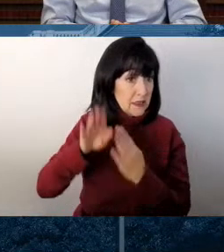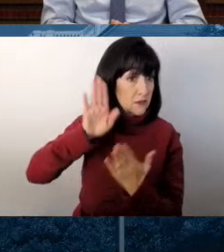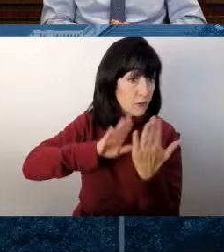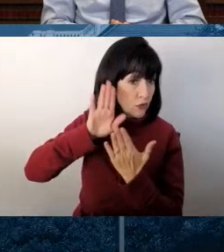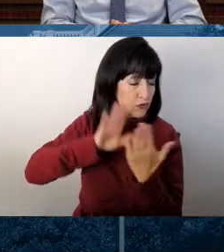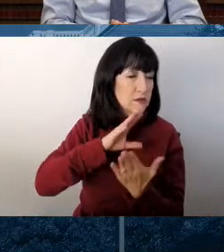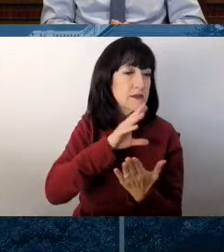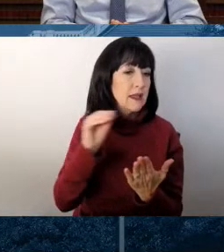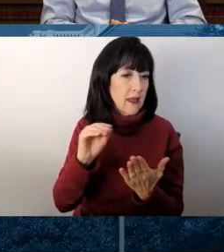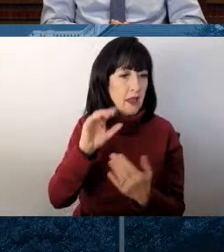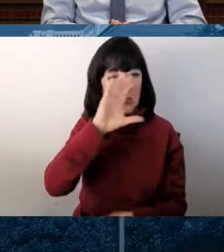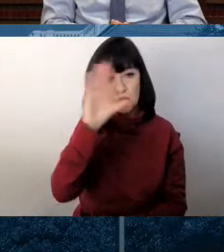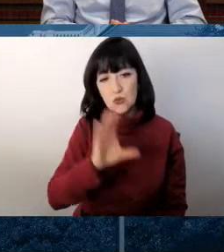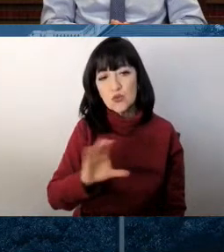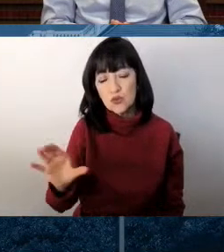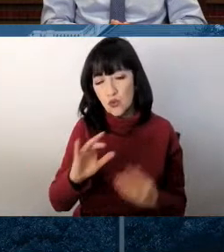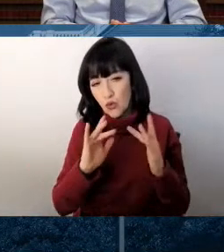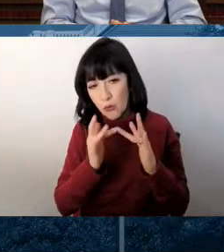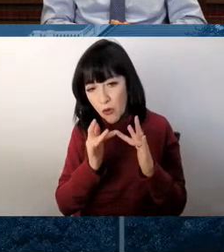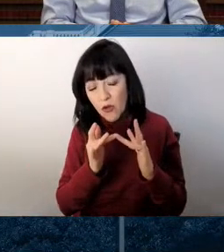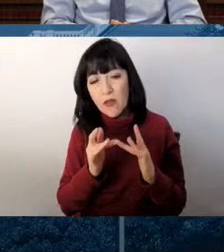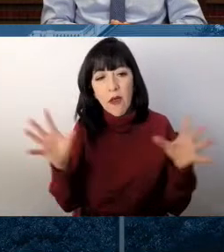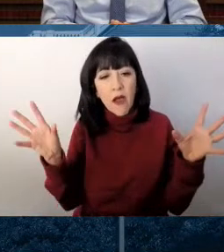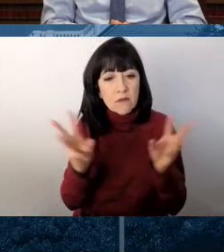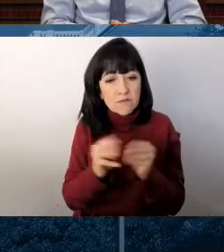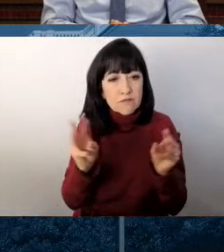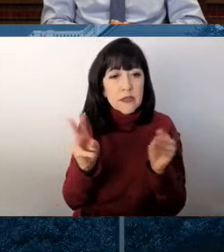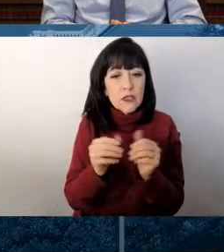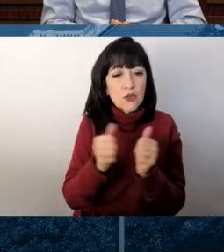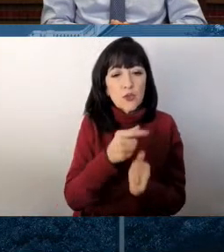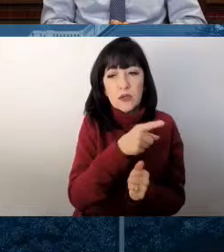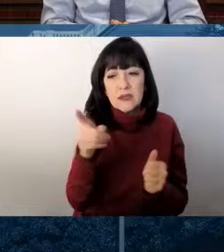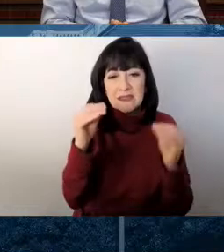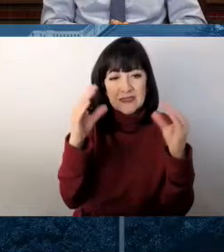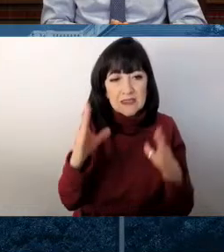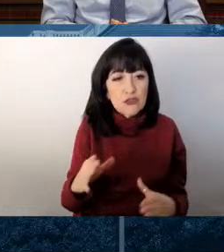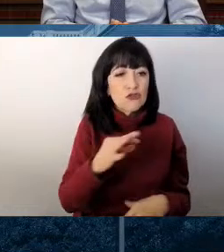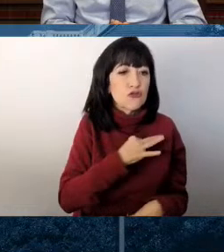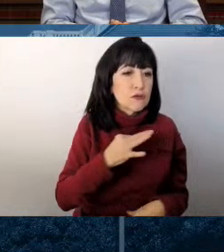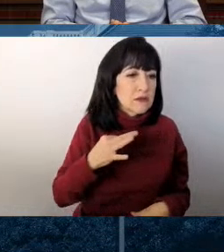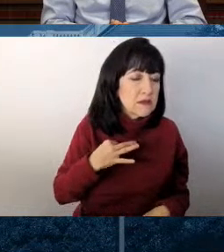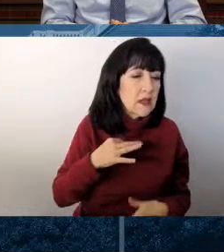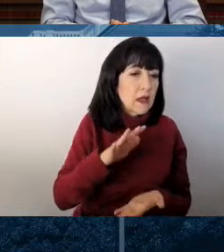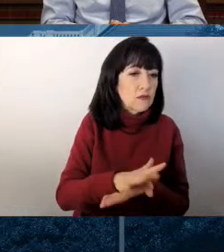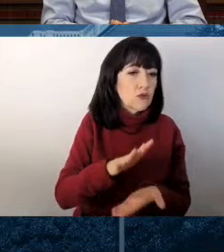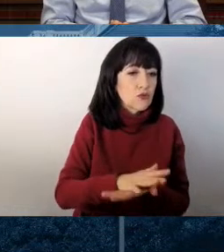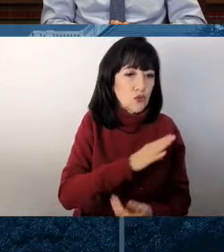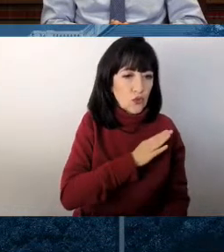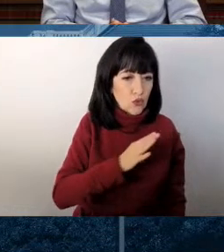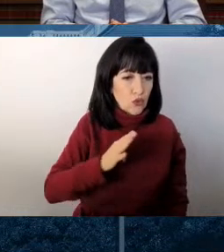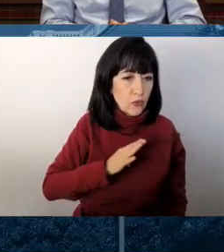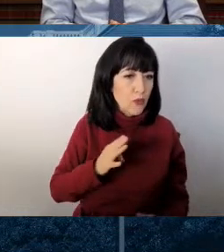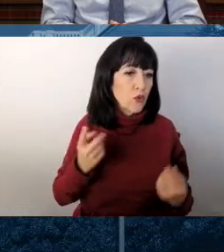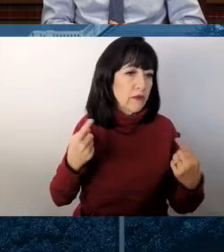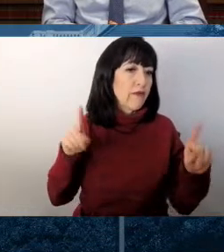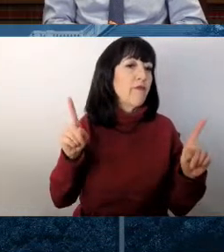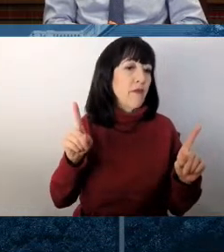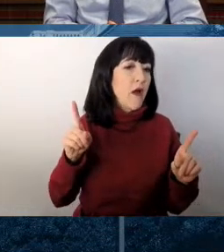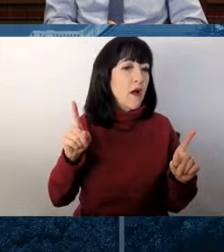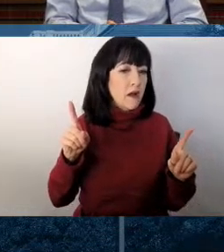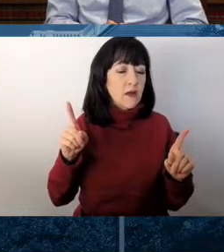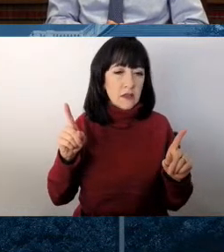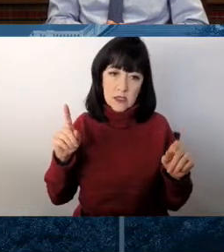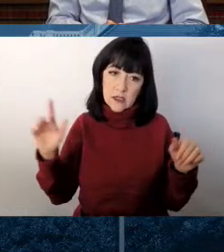on Zoom online, meeting with teachers and staff, school boards. we did get a unanimous approval from the Christina School Board to